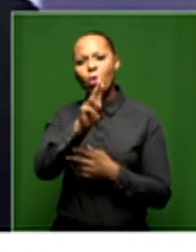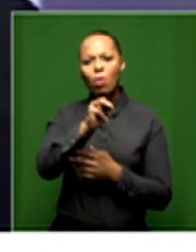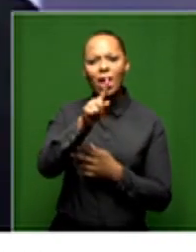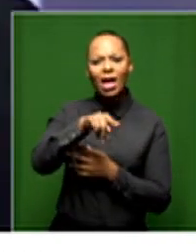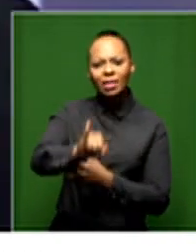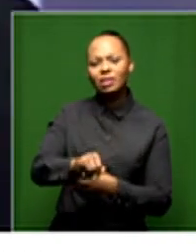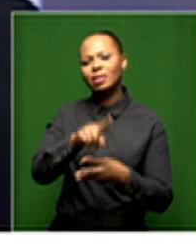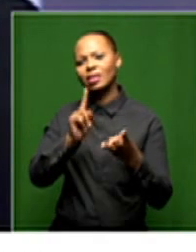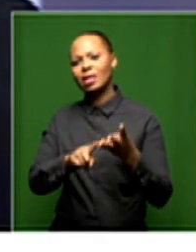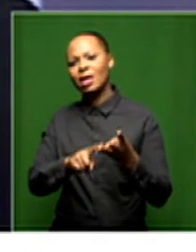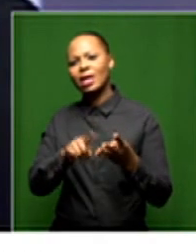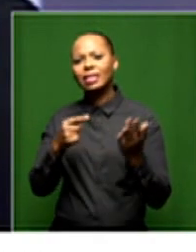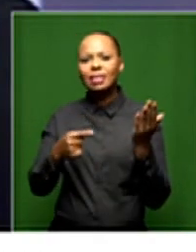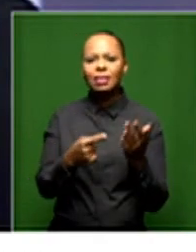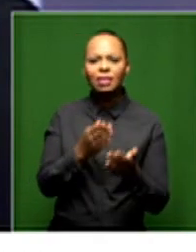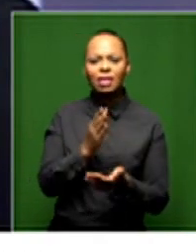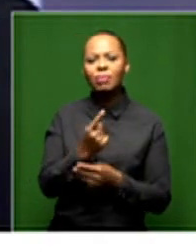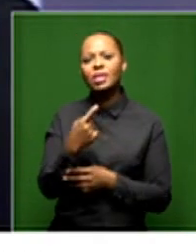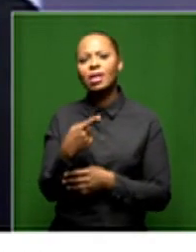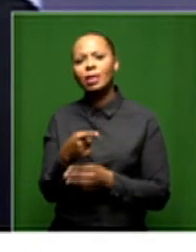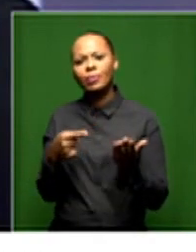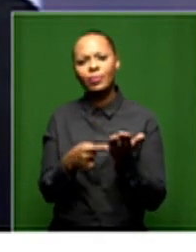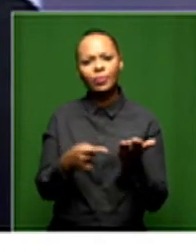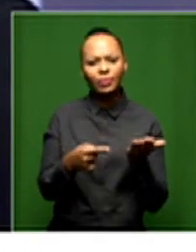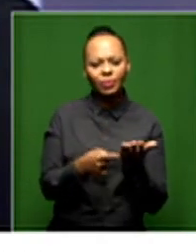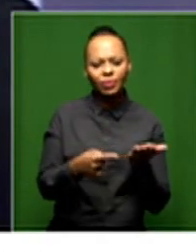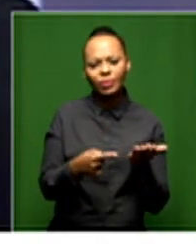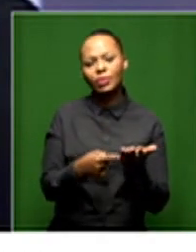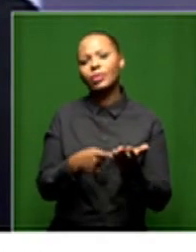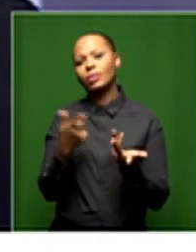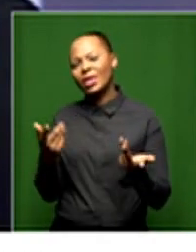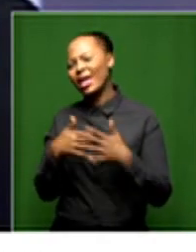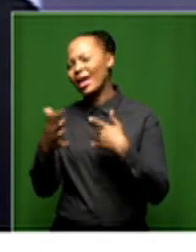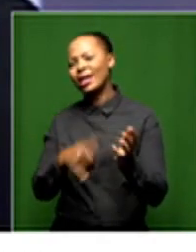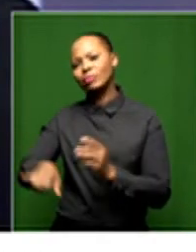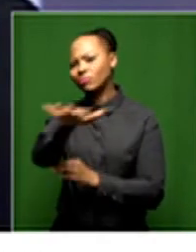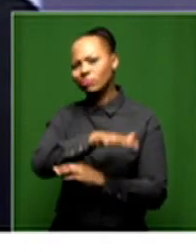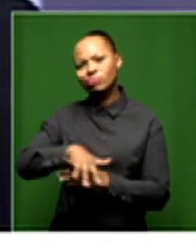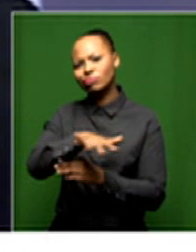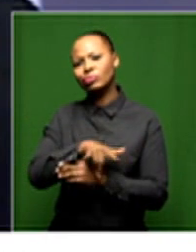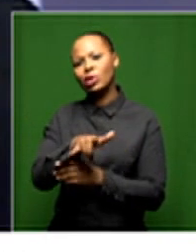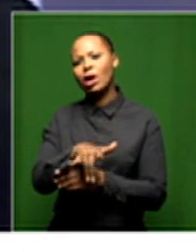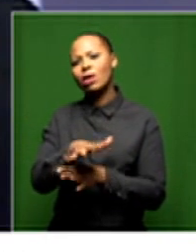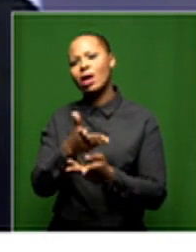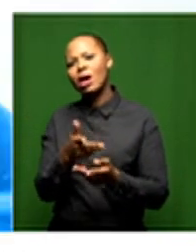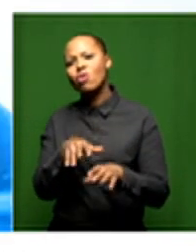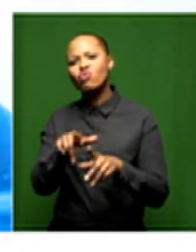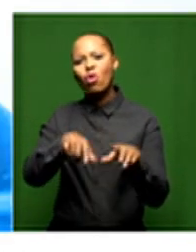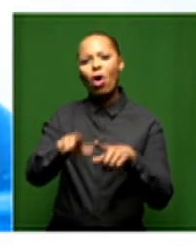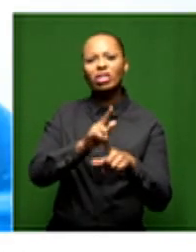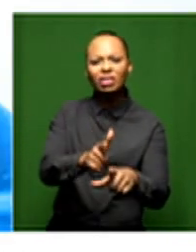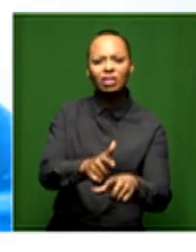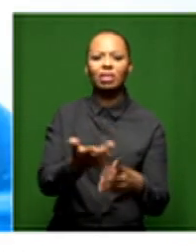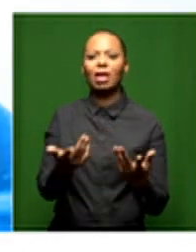of Khayelitsha, Tembisa, anyway, that was deemed to have been previously a place of